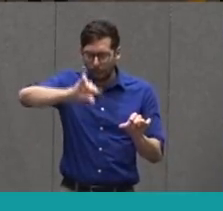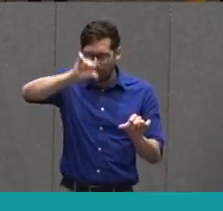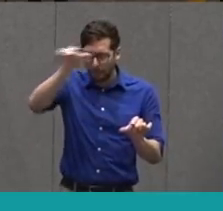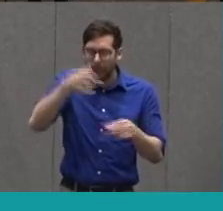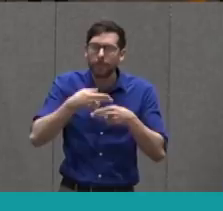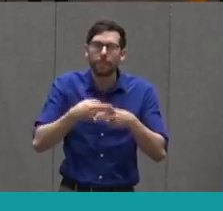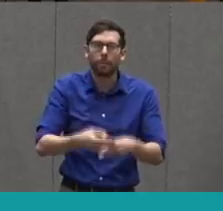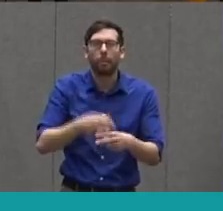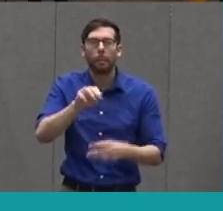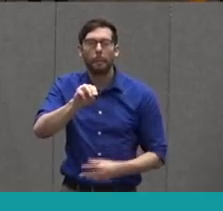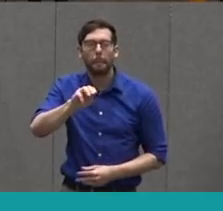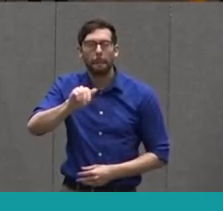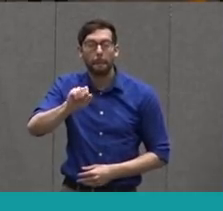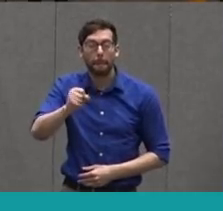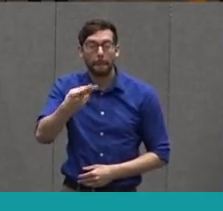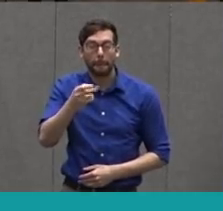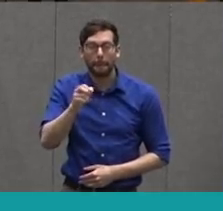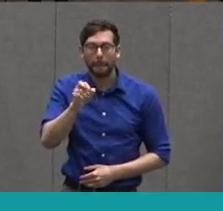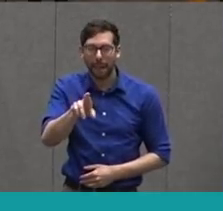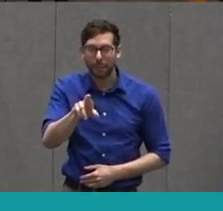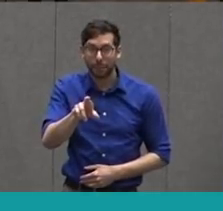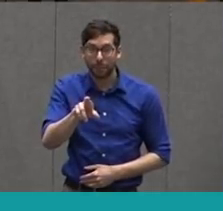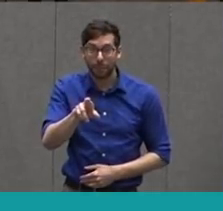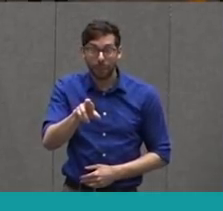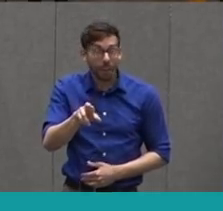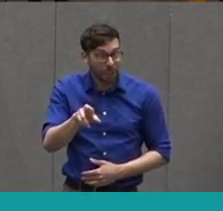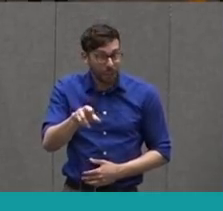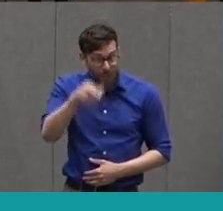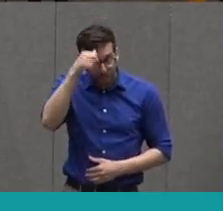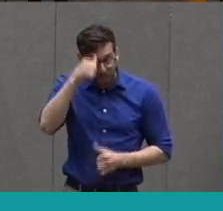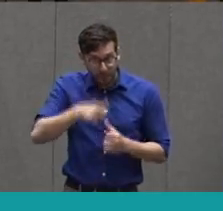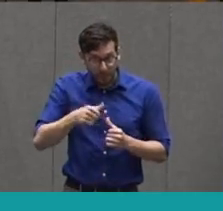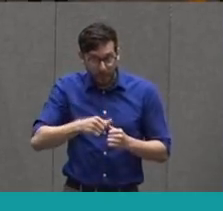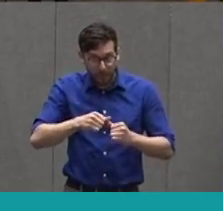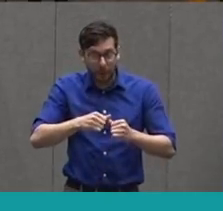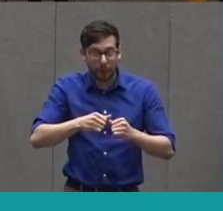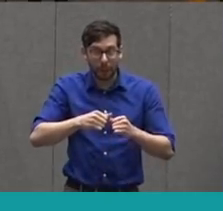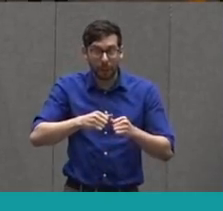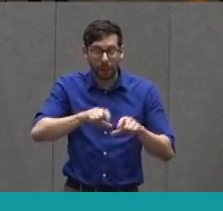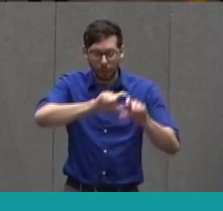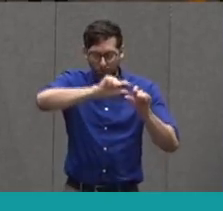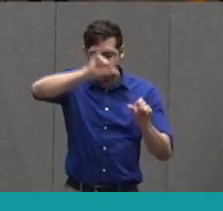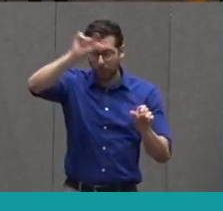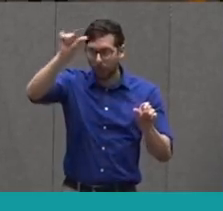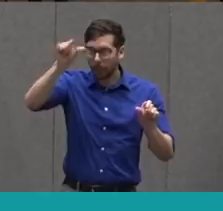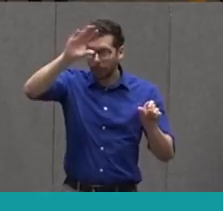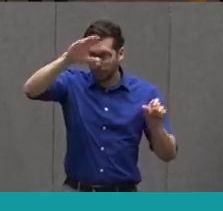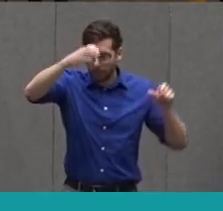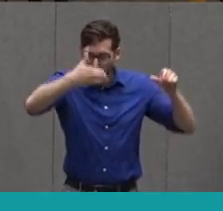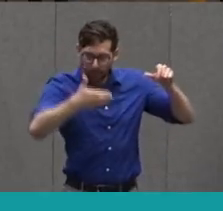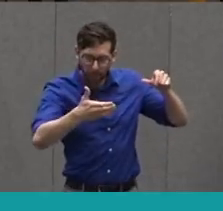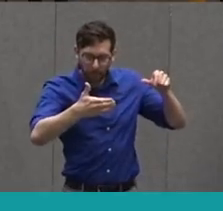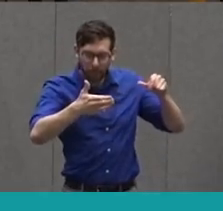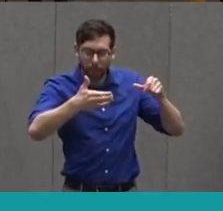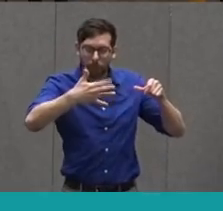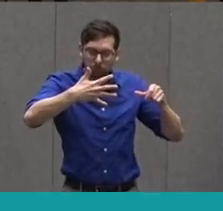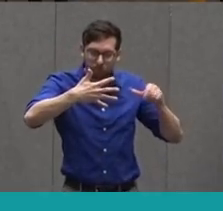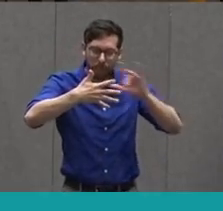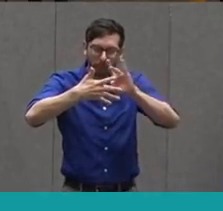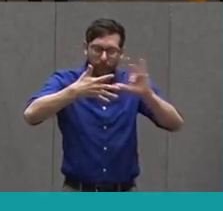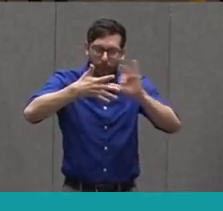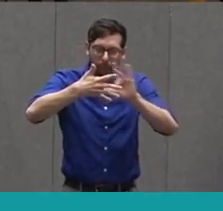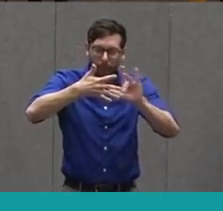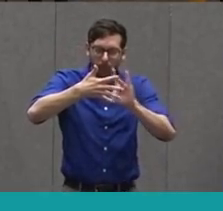it has holes in here? It's so that some of the food goes through and some of the food won't go through. It'll